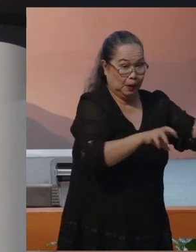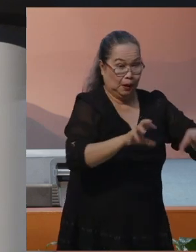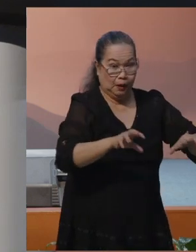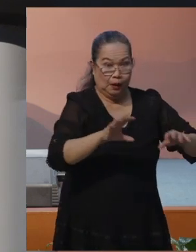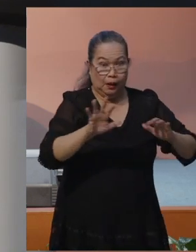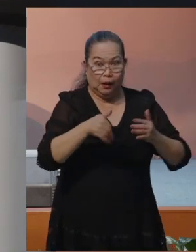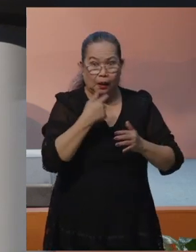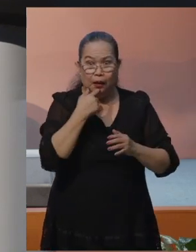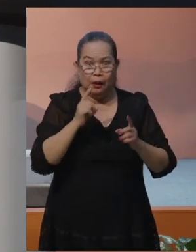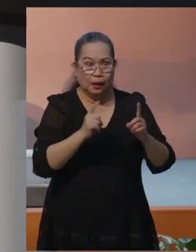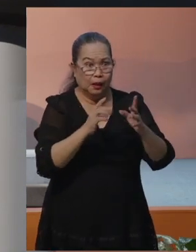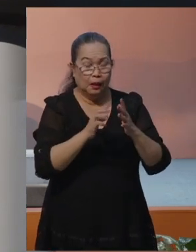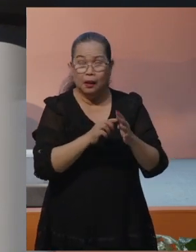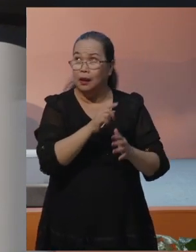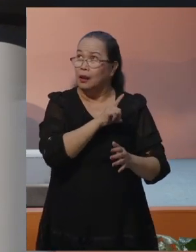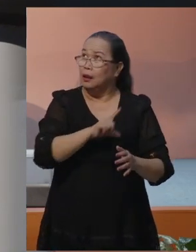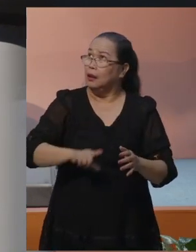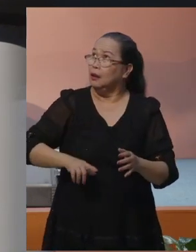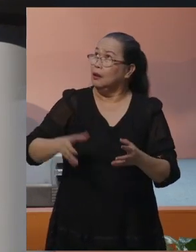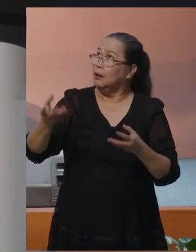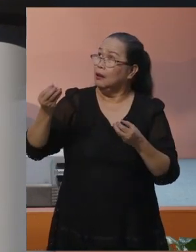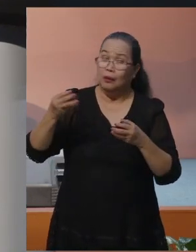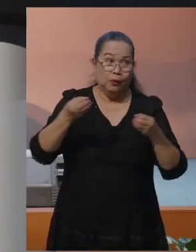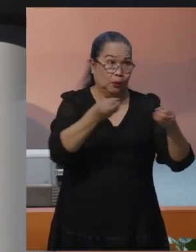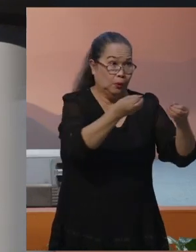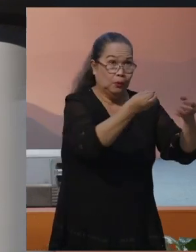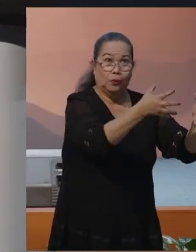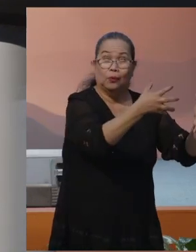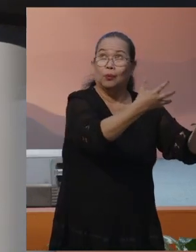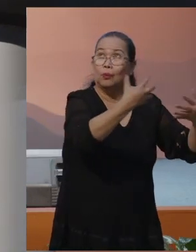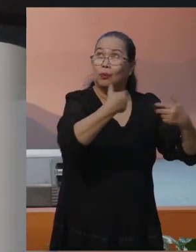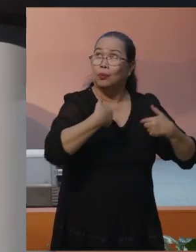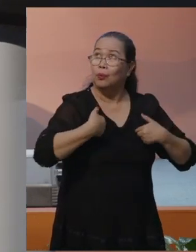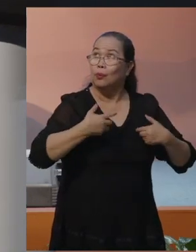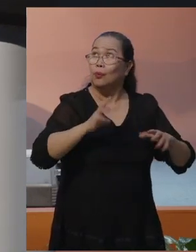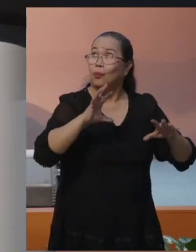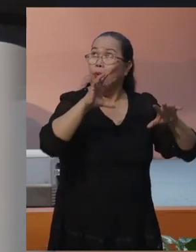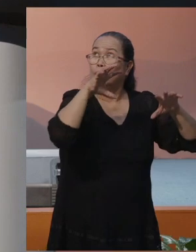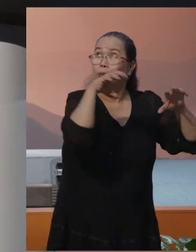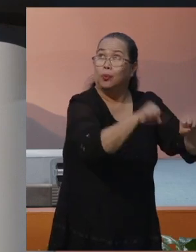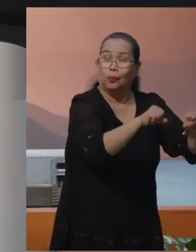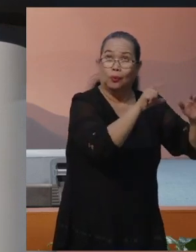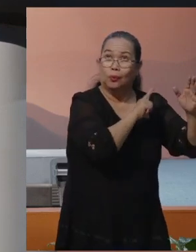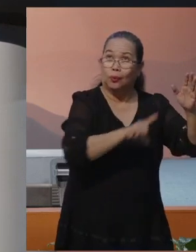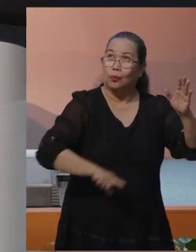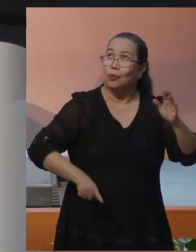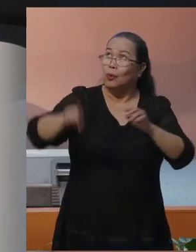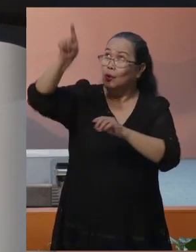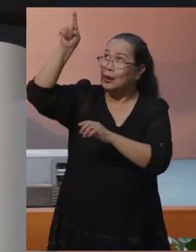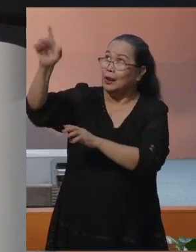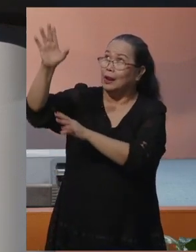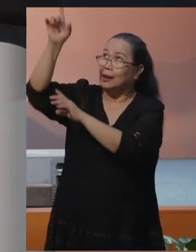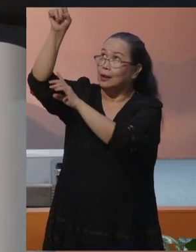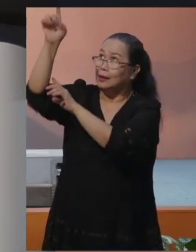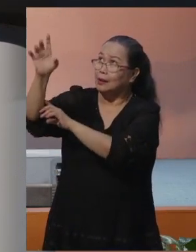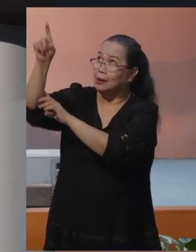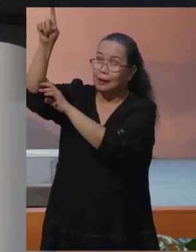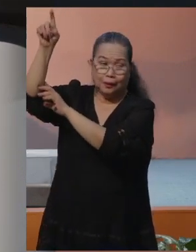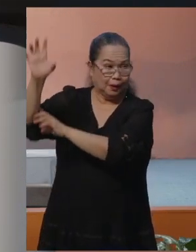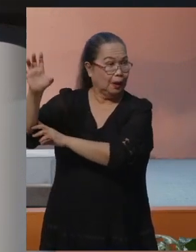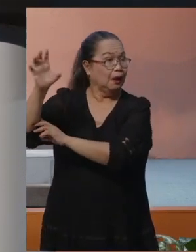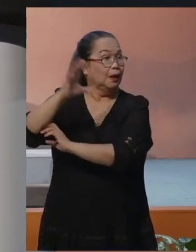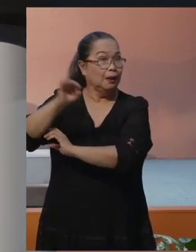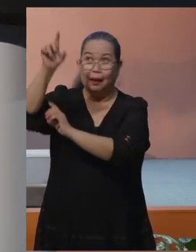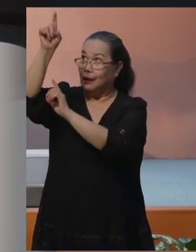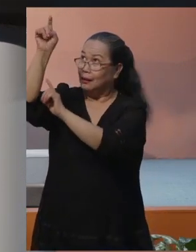the sight of Israel, the Lord gave the Amorites over to the sun. The Lord, the Lord, the Lord. And the Lord, and